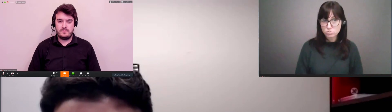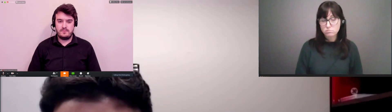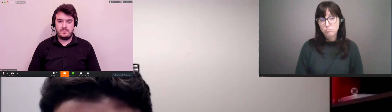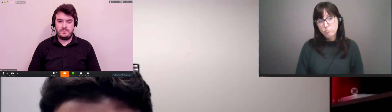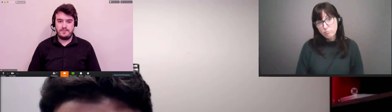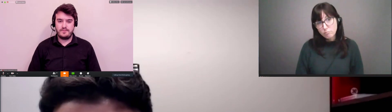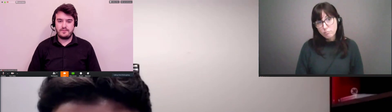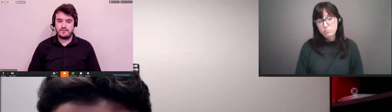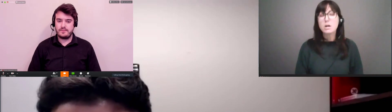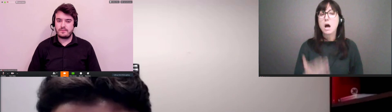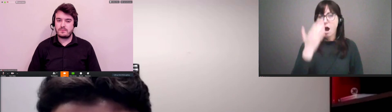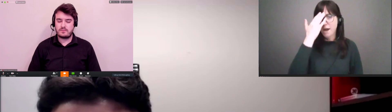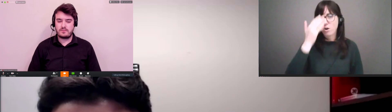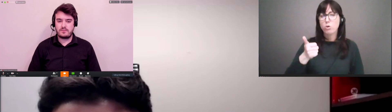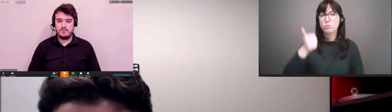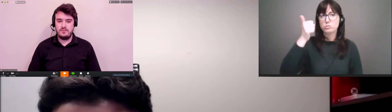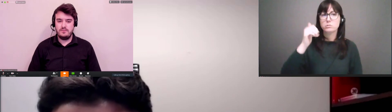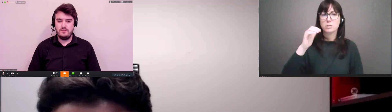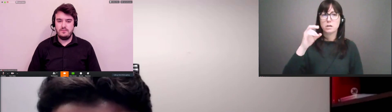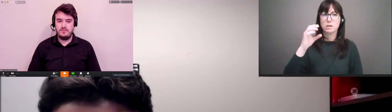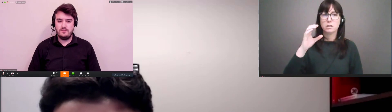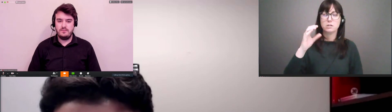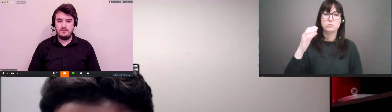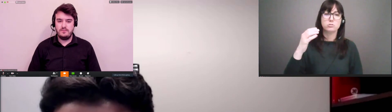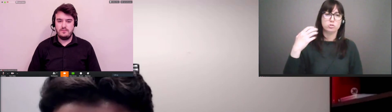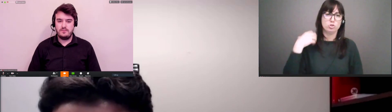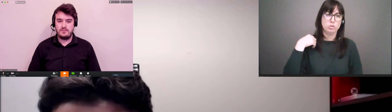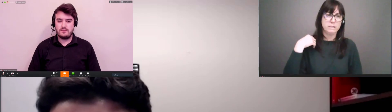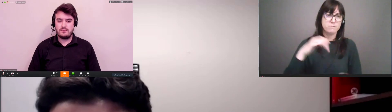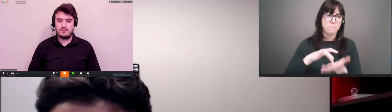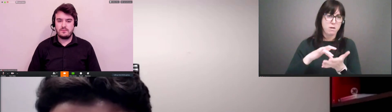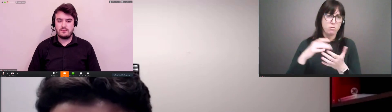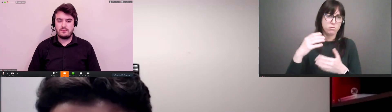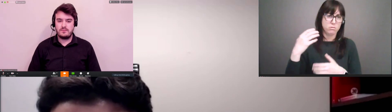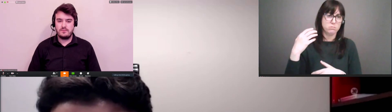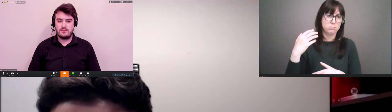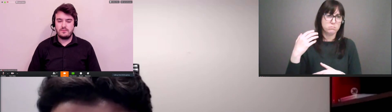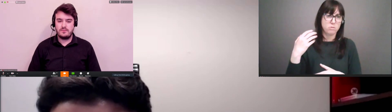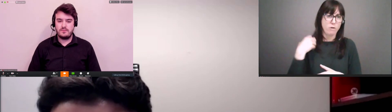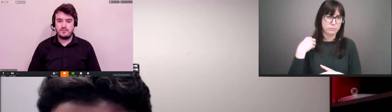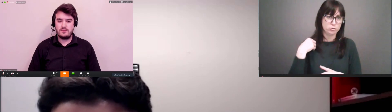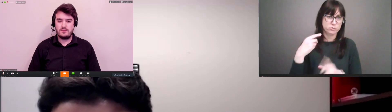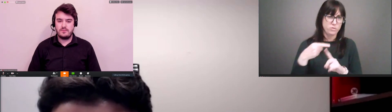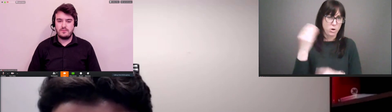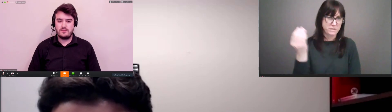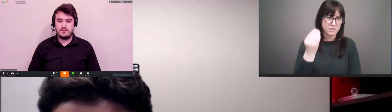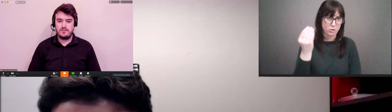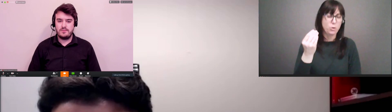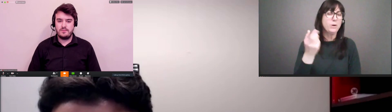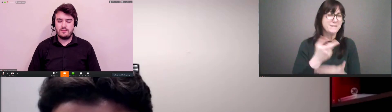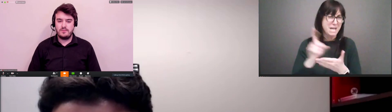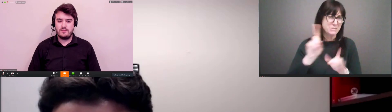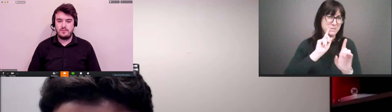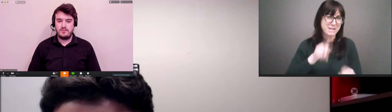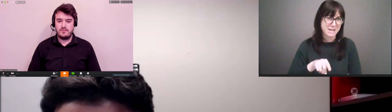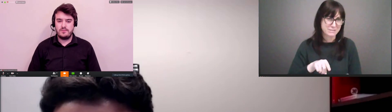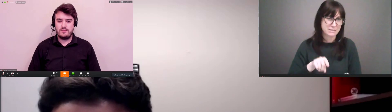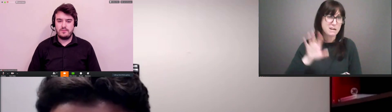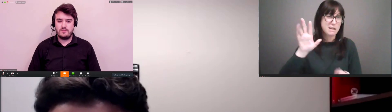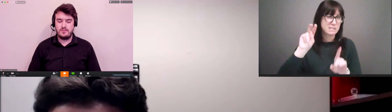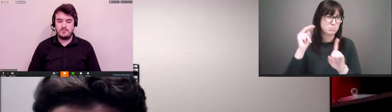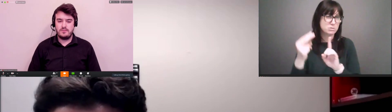know the Chief Medical Officer of Health of Ontario sometime last week responded to this question, and from his